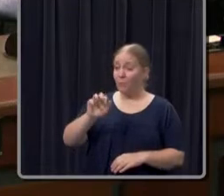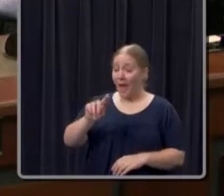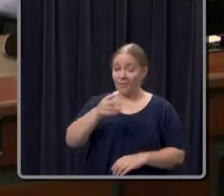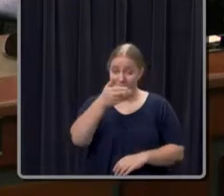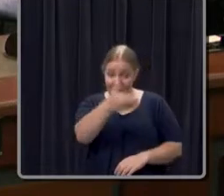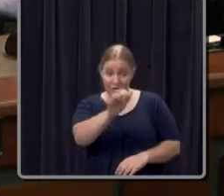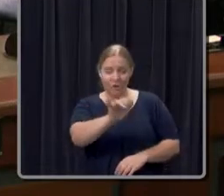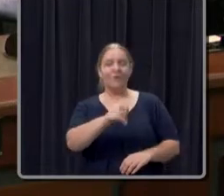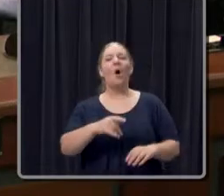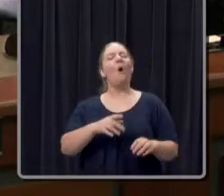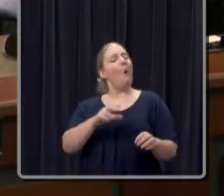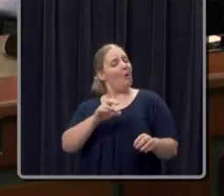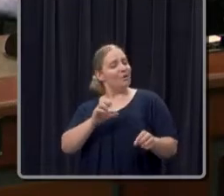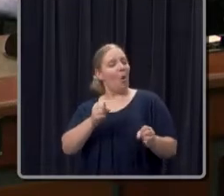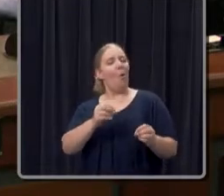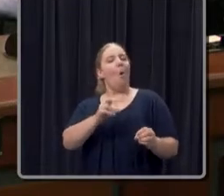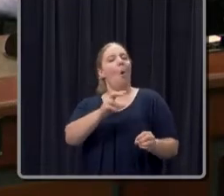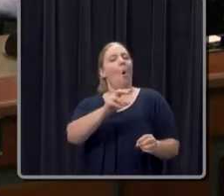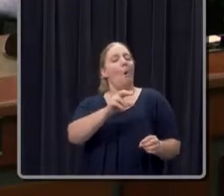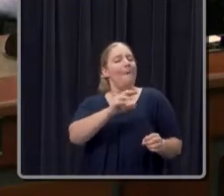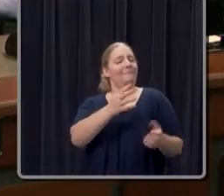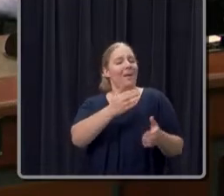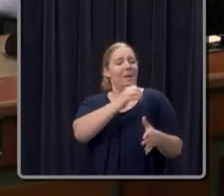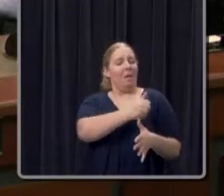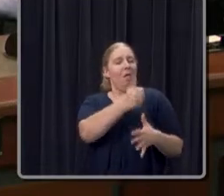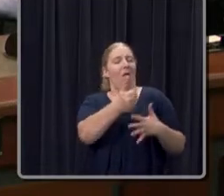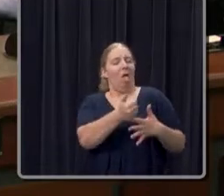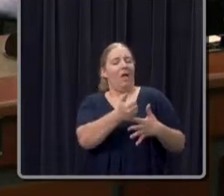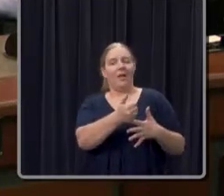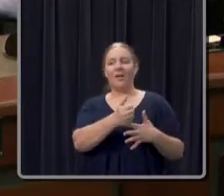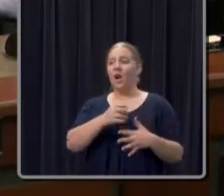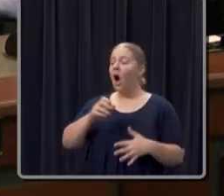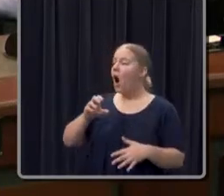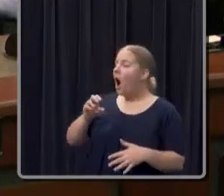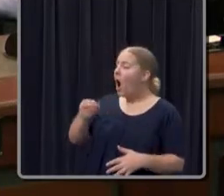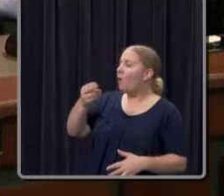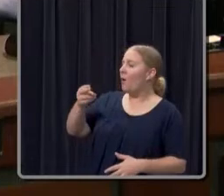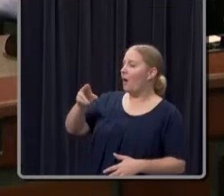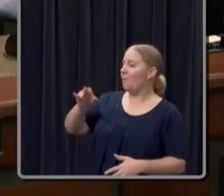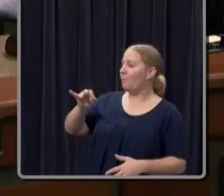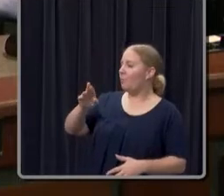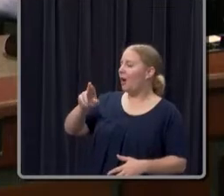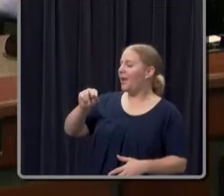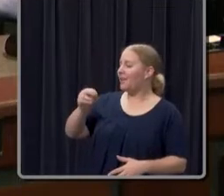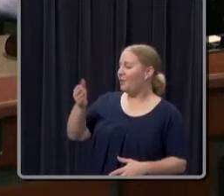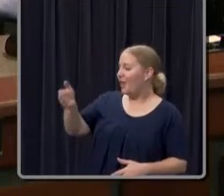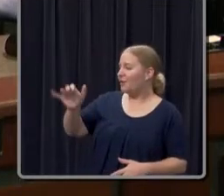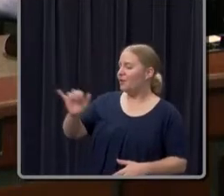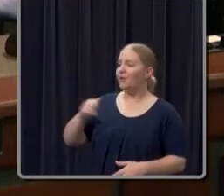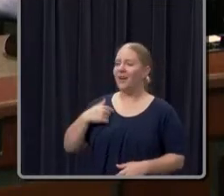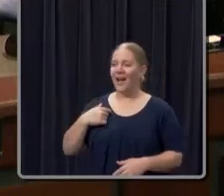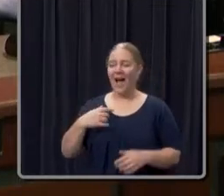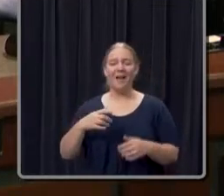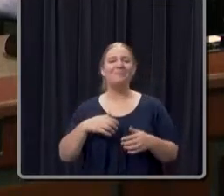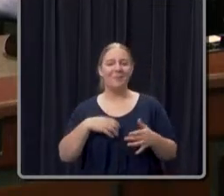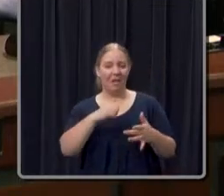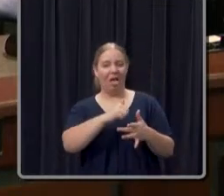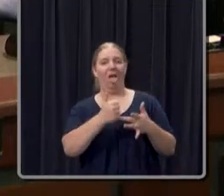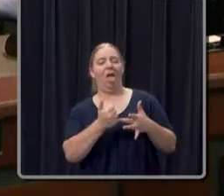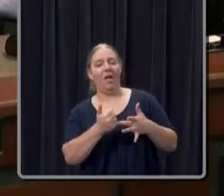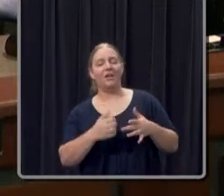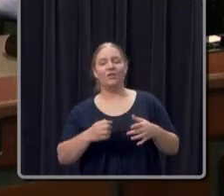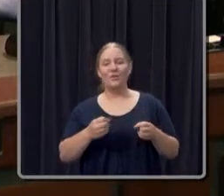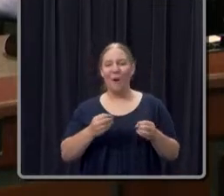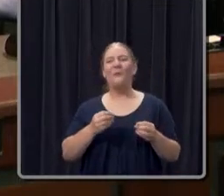of the smartest guys in the room. Oh, and Brian was in the room too. So I just stood behind Leetta. so